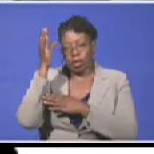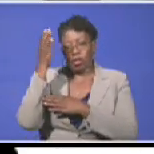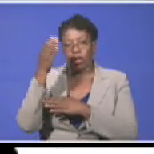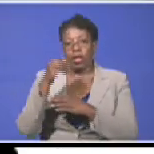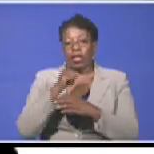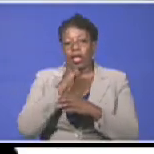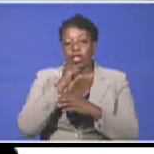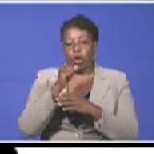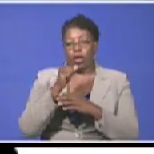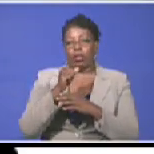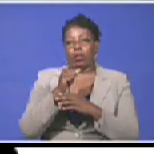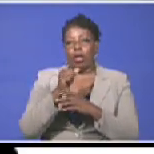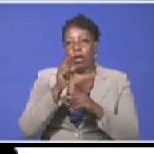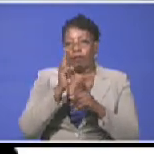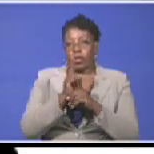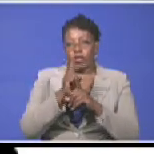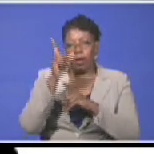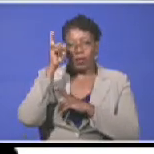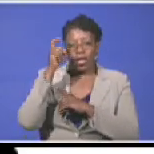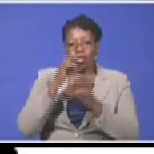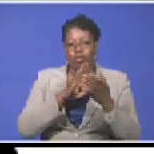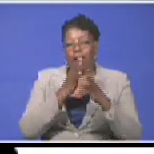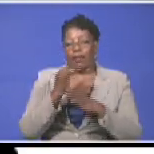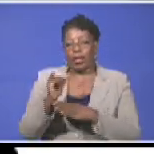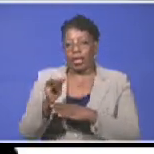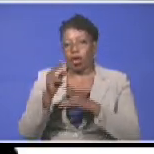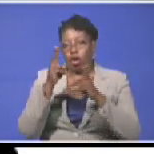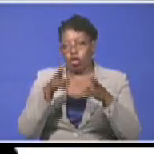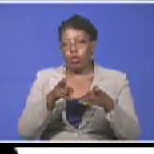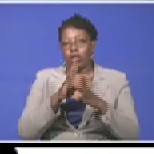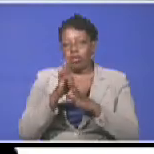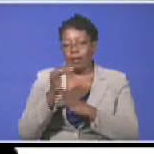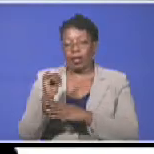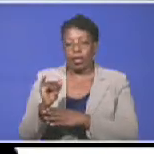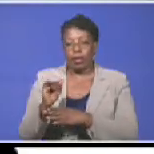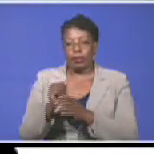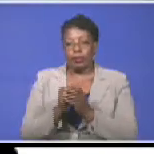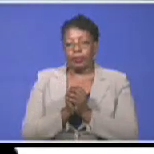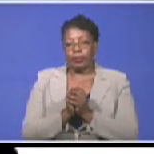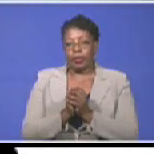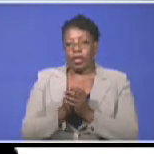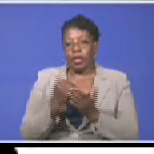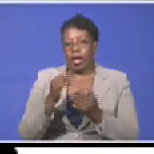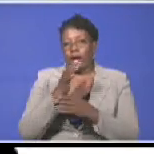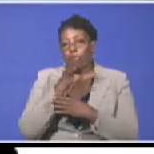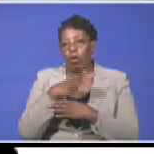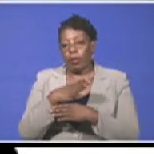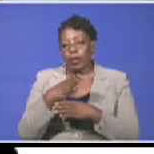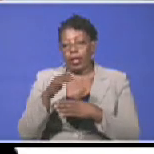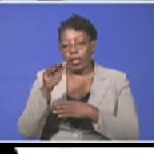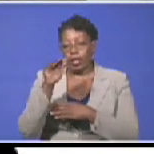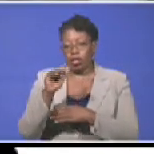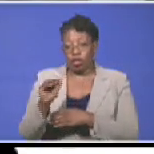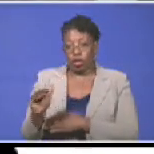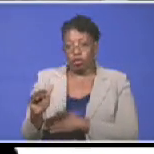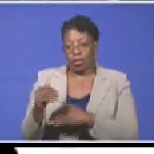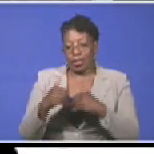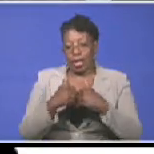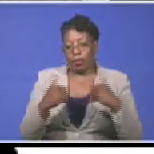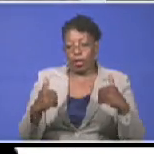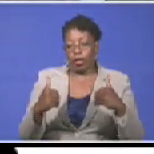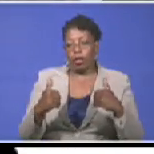not victims of sex trafficking or human trafficking. Women with their children are kept segregated from the